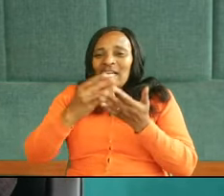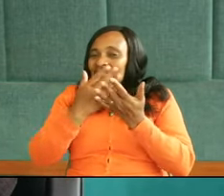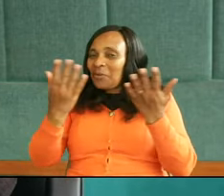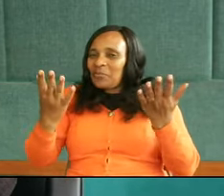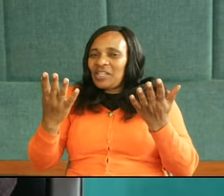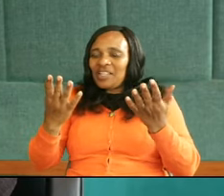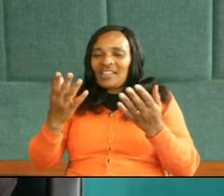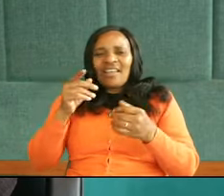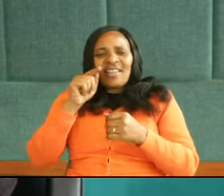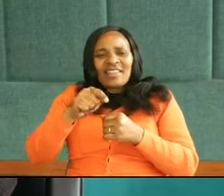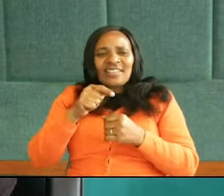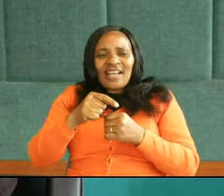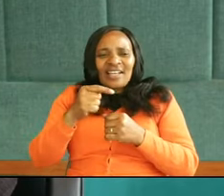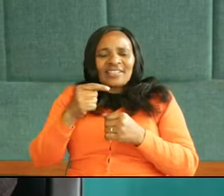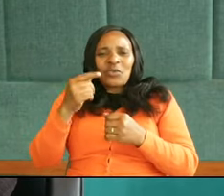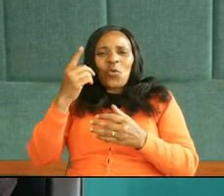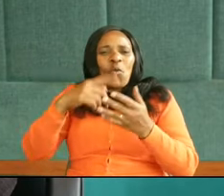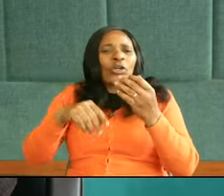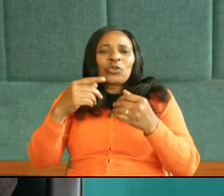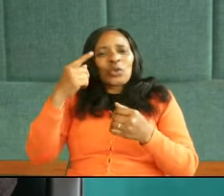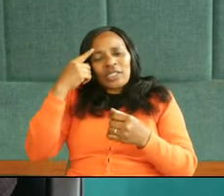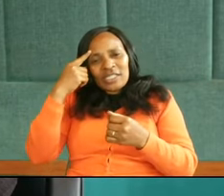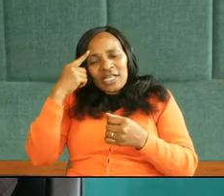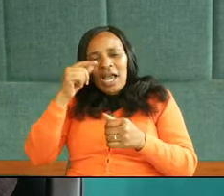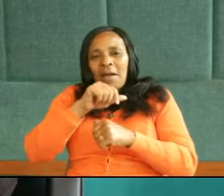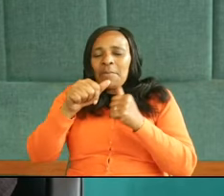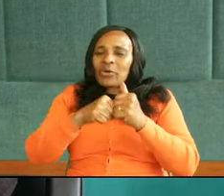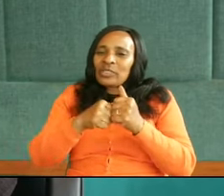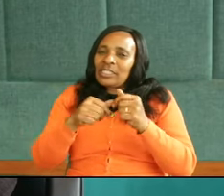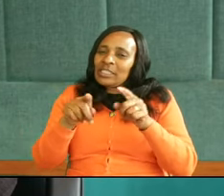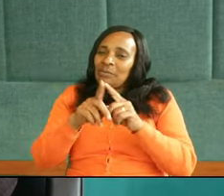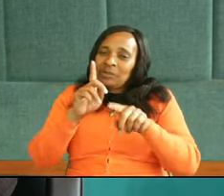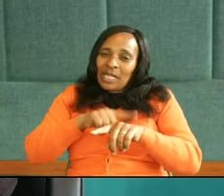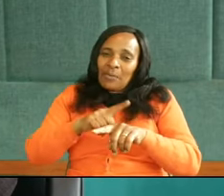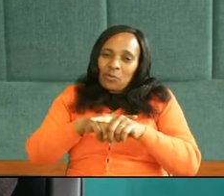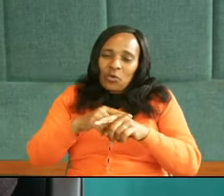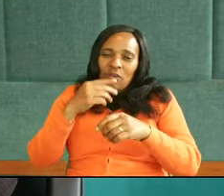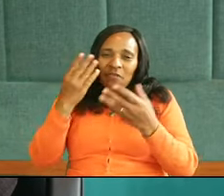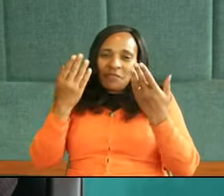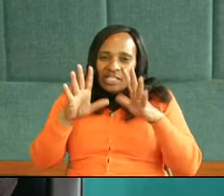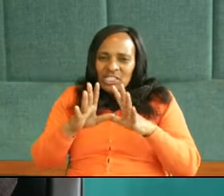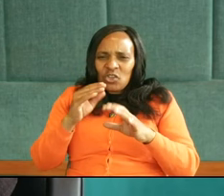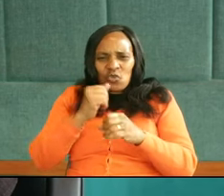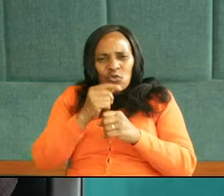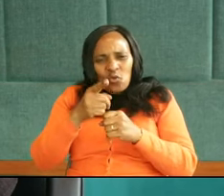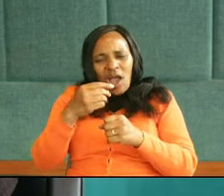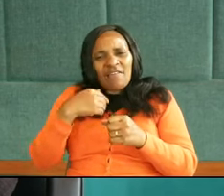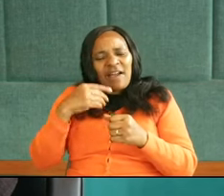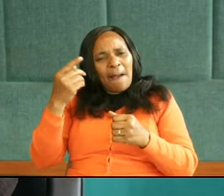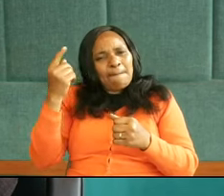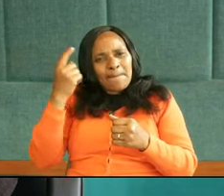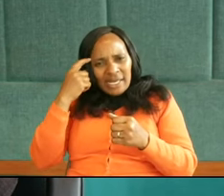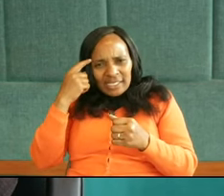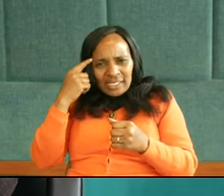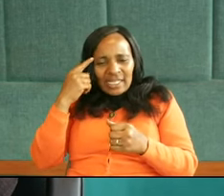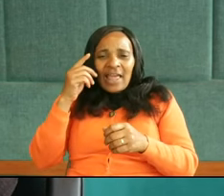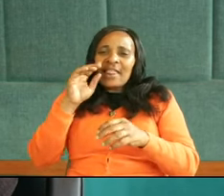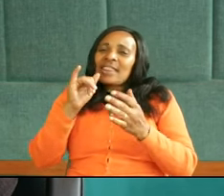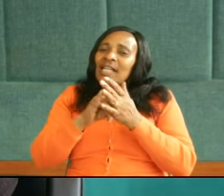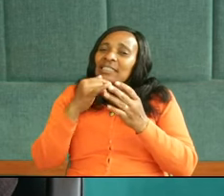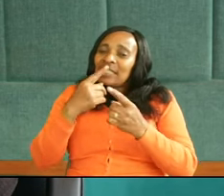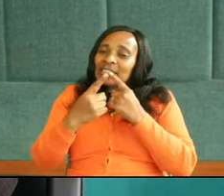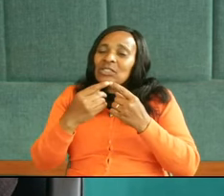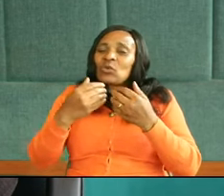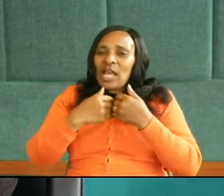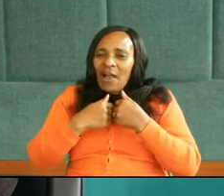something for us to just think about as we finish. Do you have a sense that God is calling you toward a particular